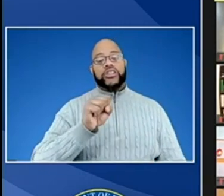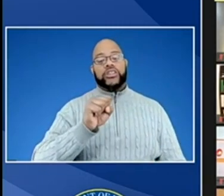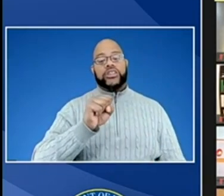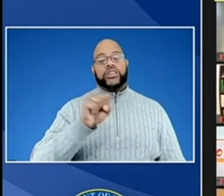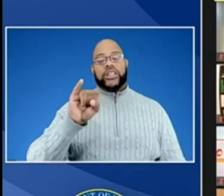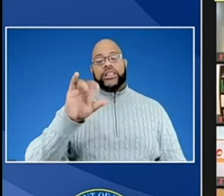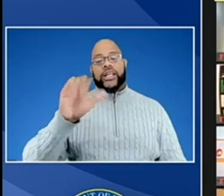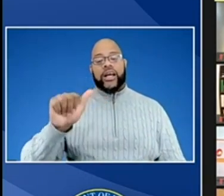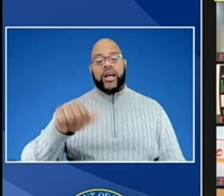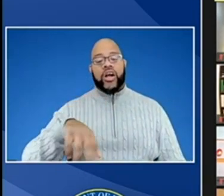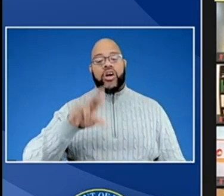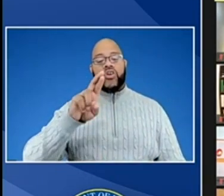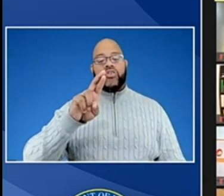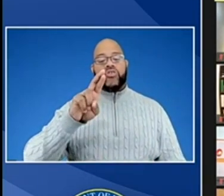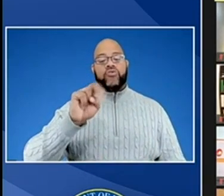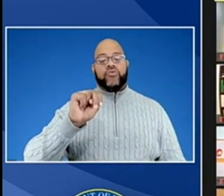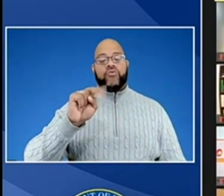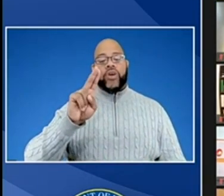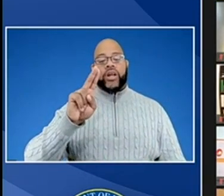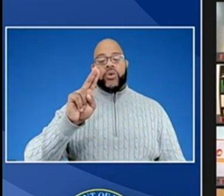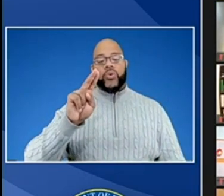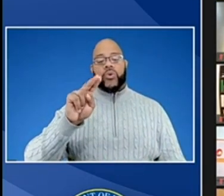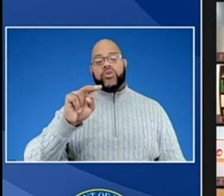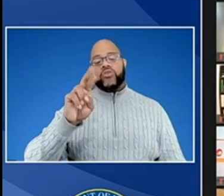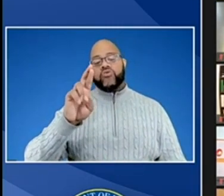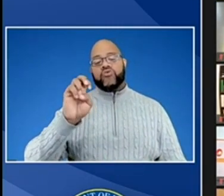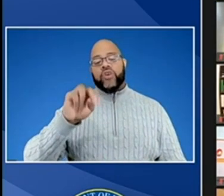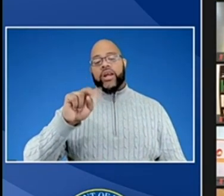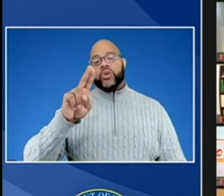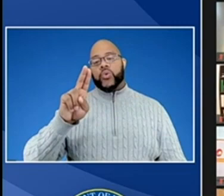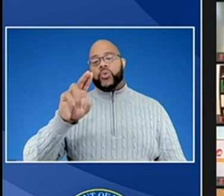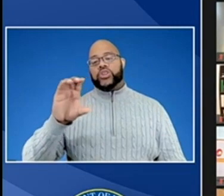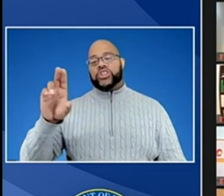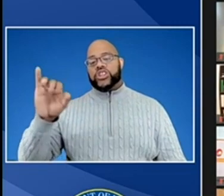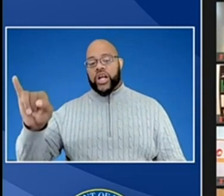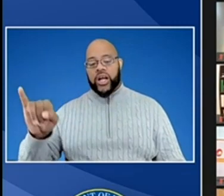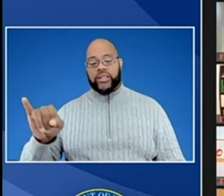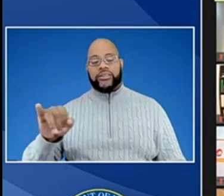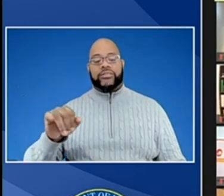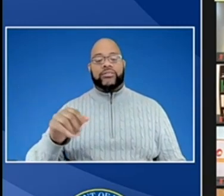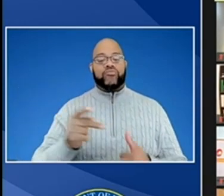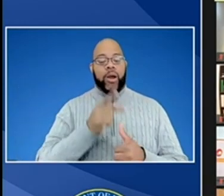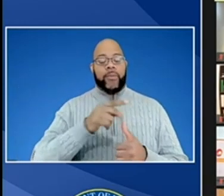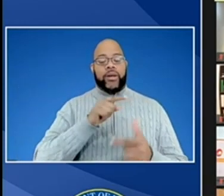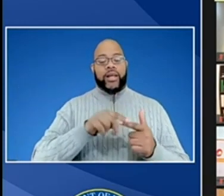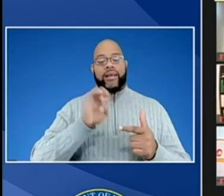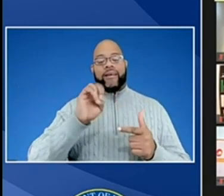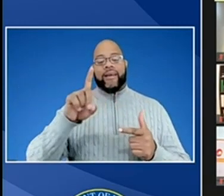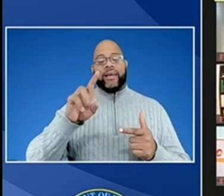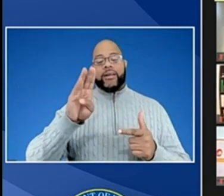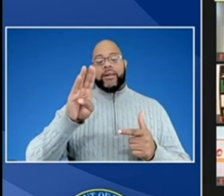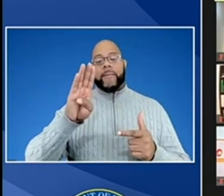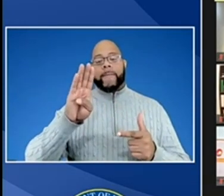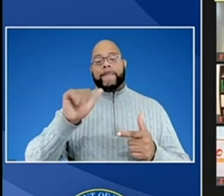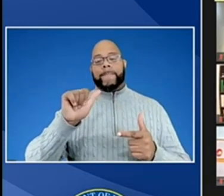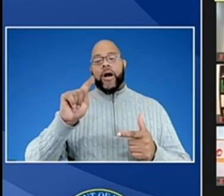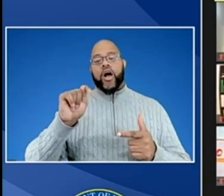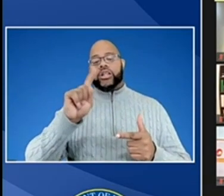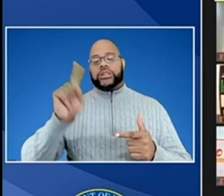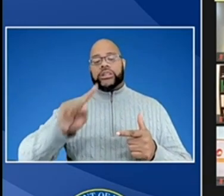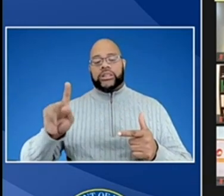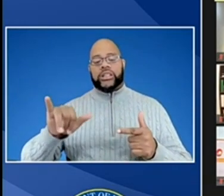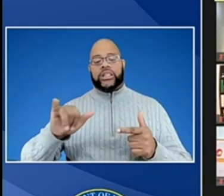Renucci is primary. Good morning. Good morning. Ed Boltz is the alternate.